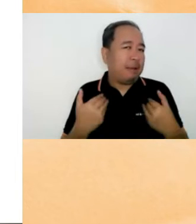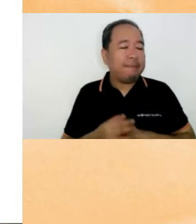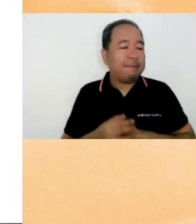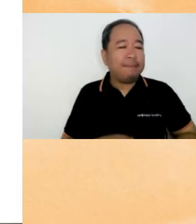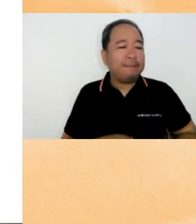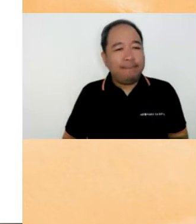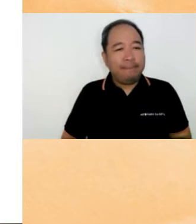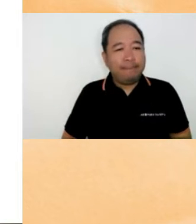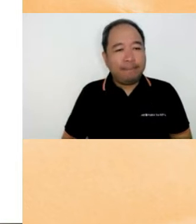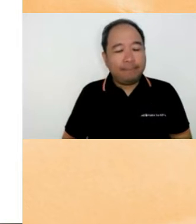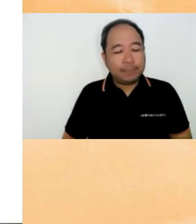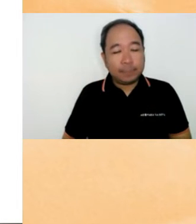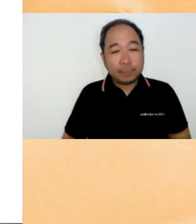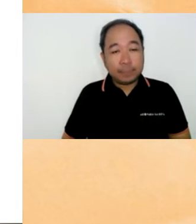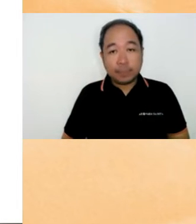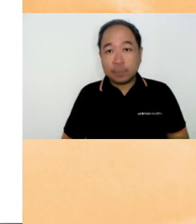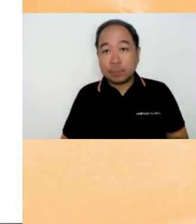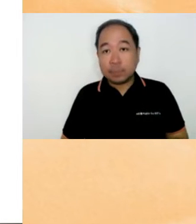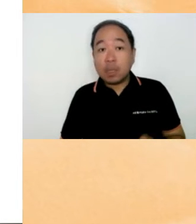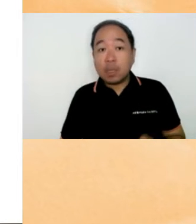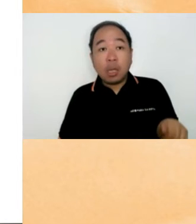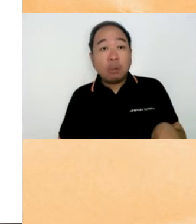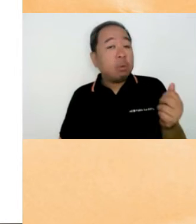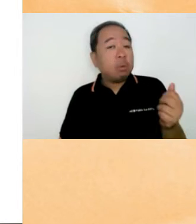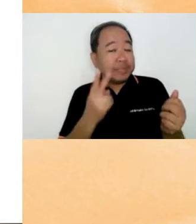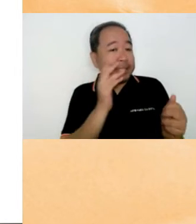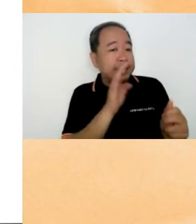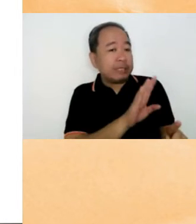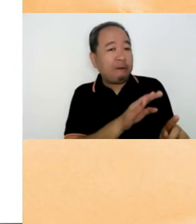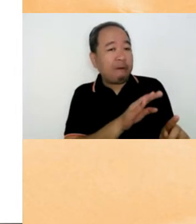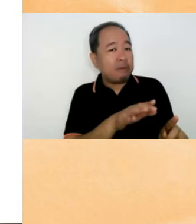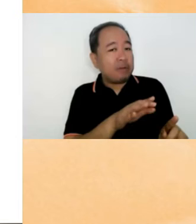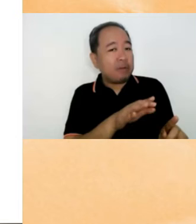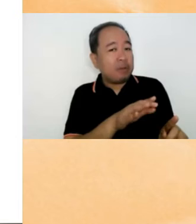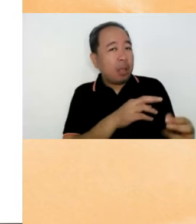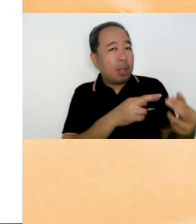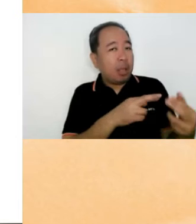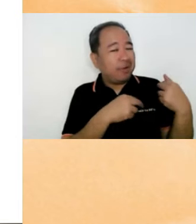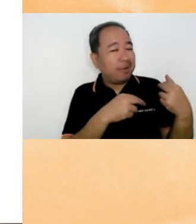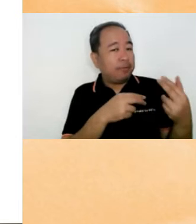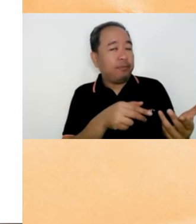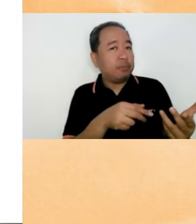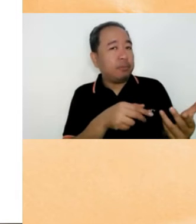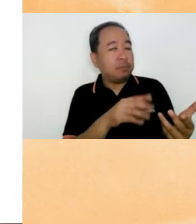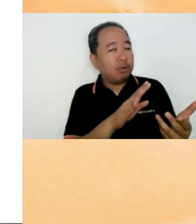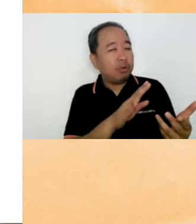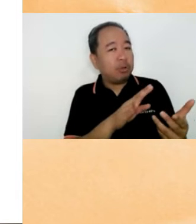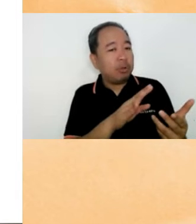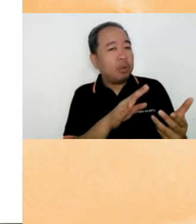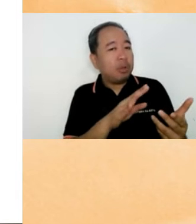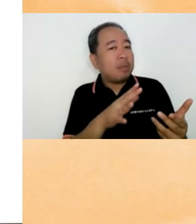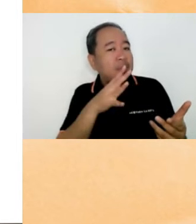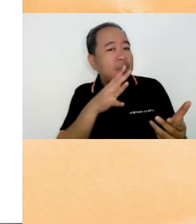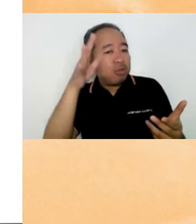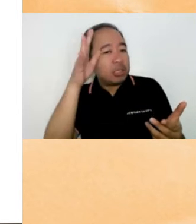identity in terms of your vocation, one of the deterrents would be the lack of schools for training, no?